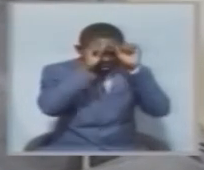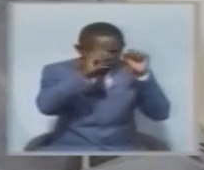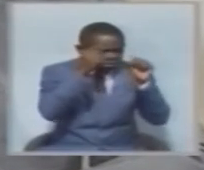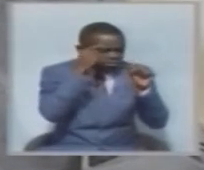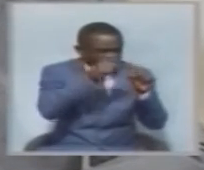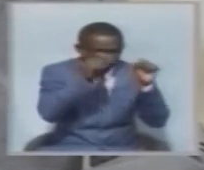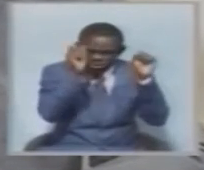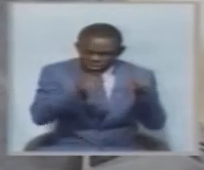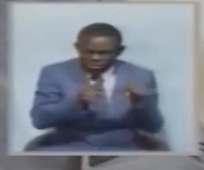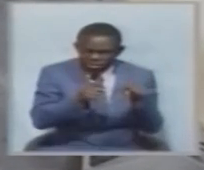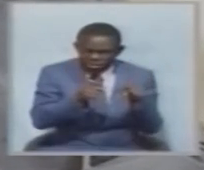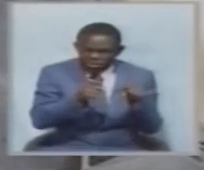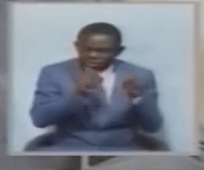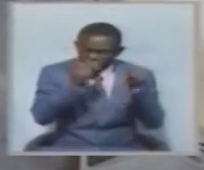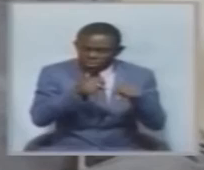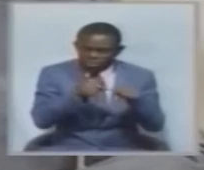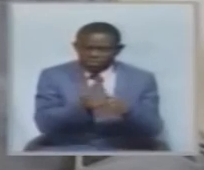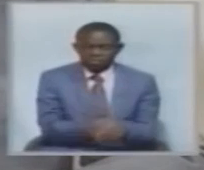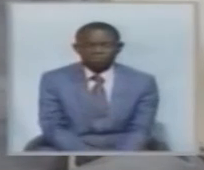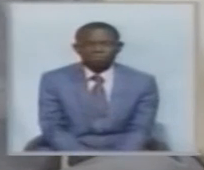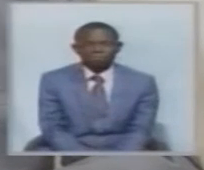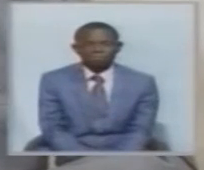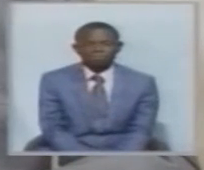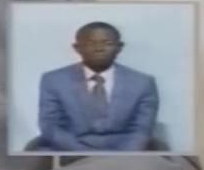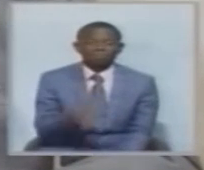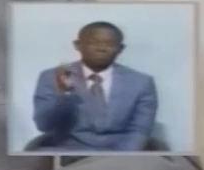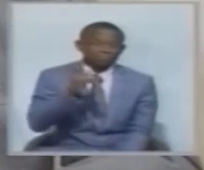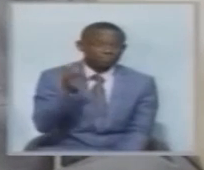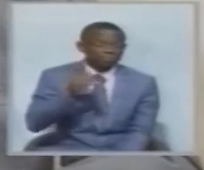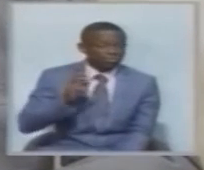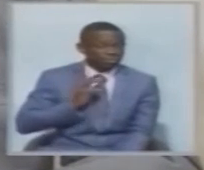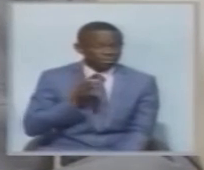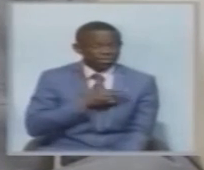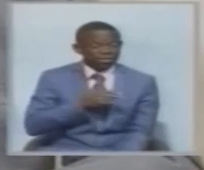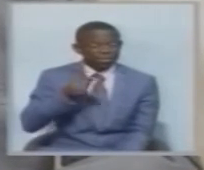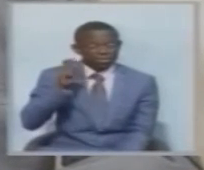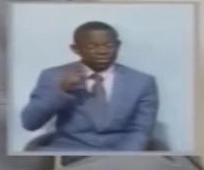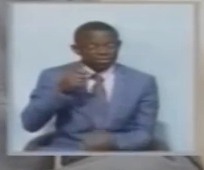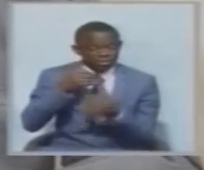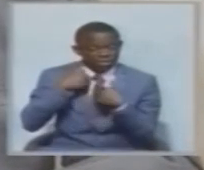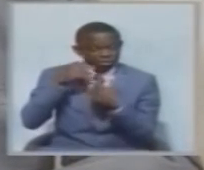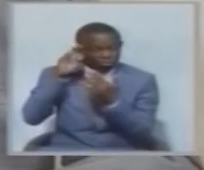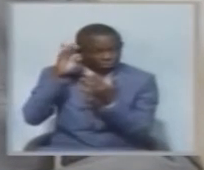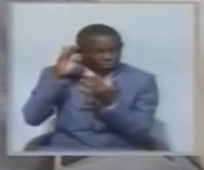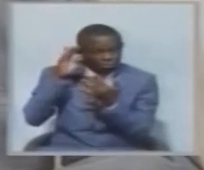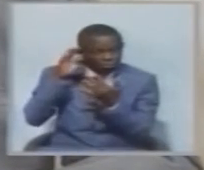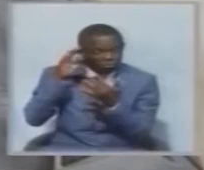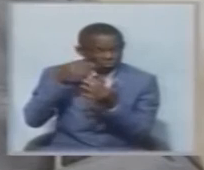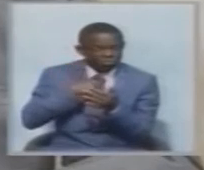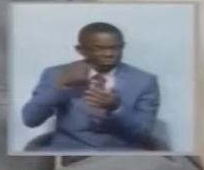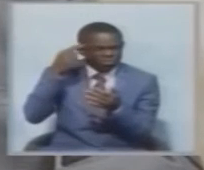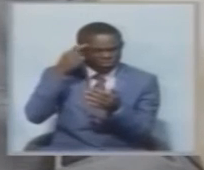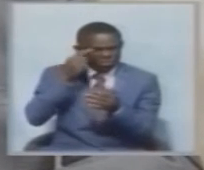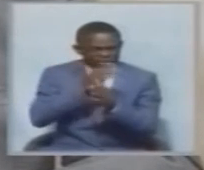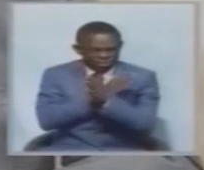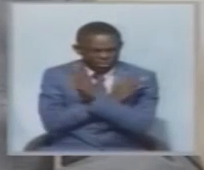future. Yeah, we should always hope for the best, and I think there's always room for us